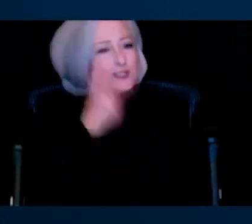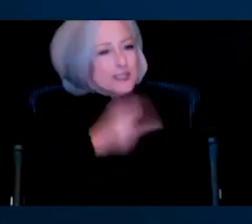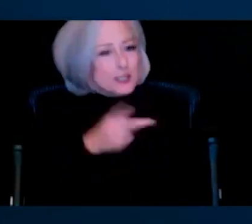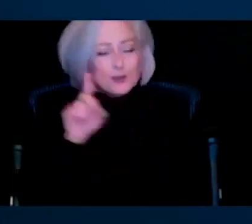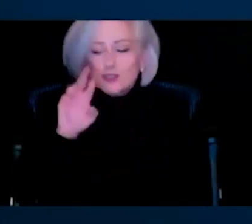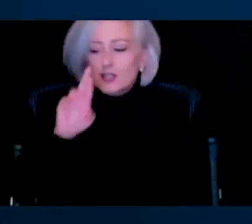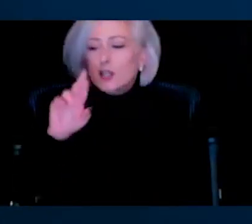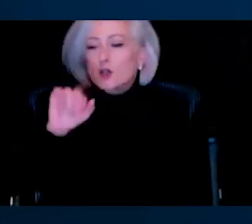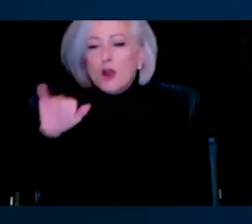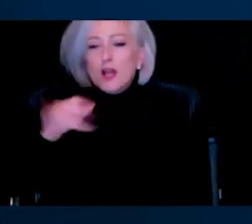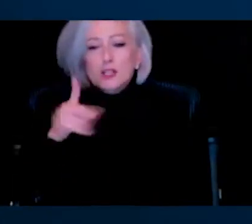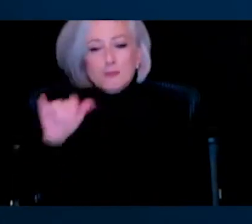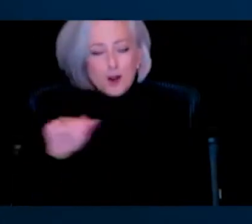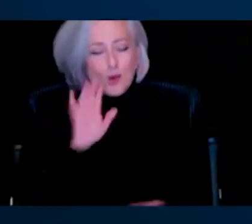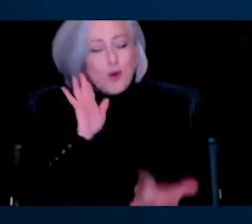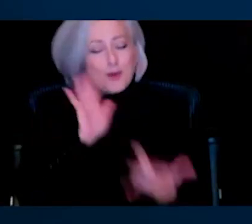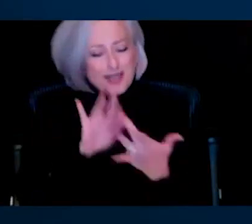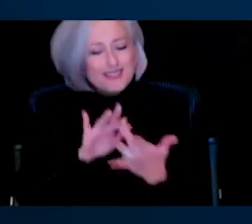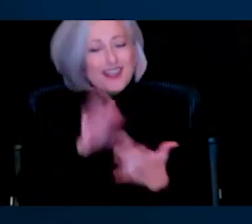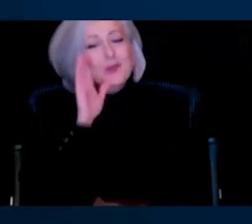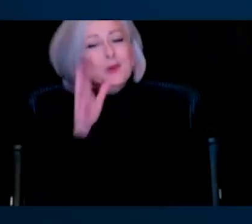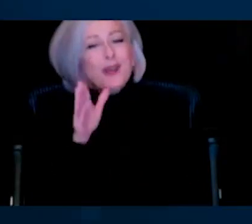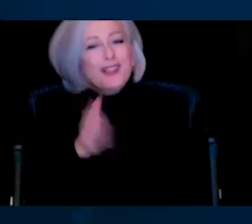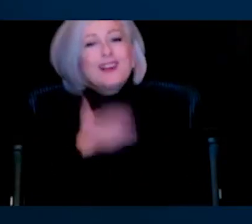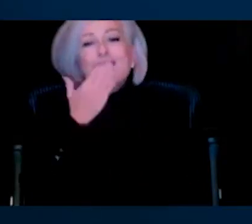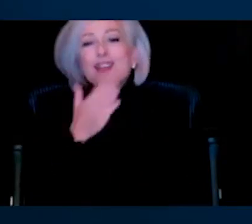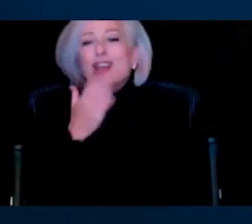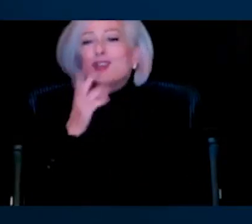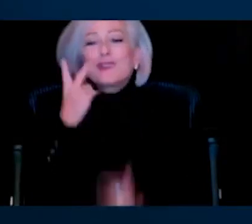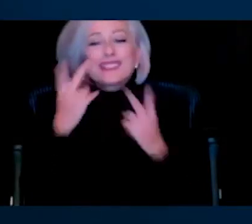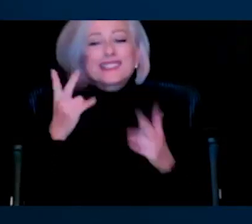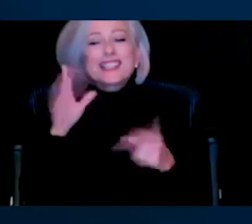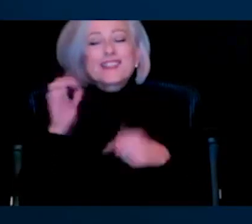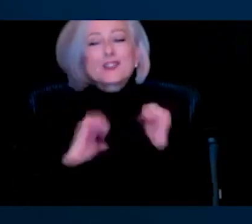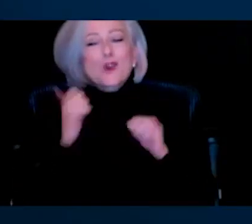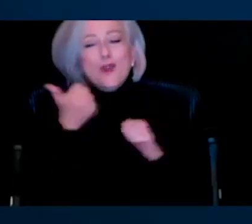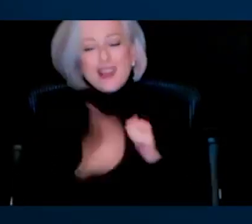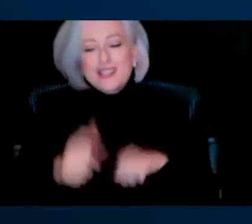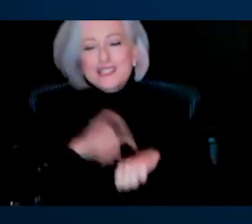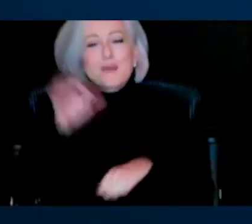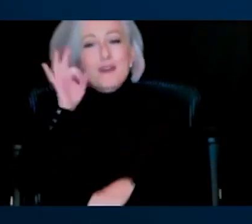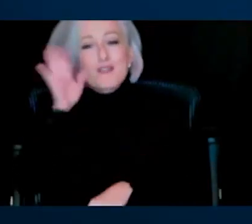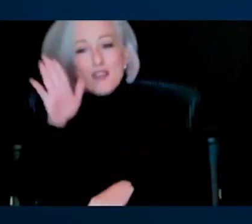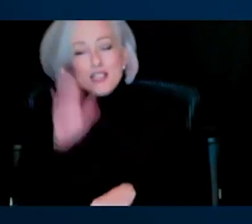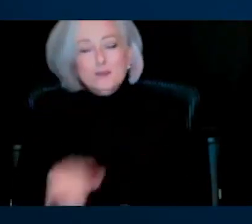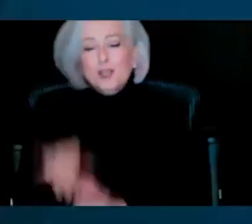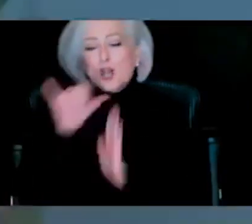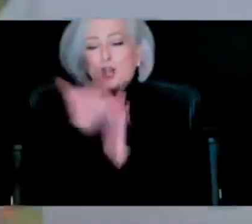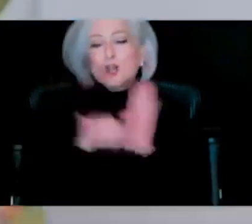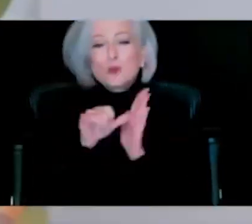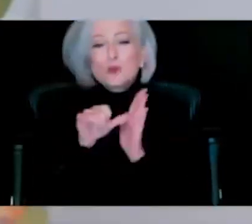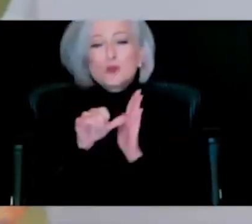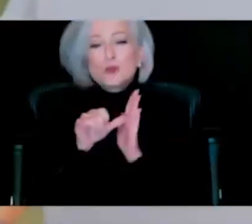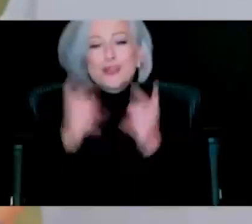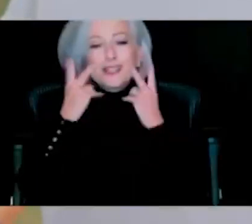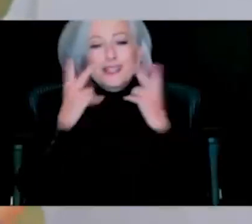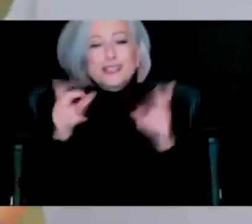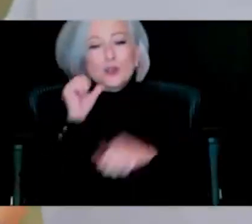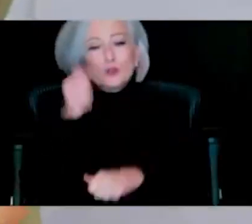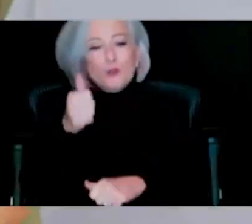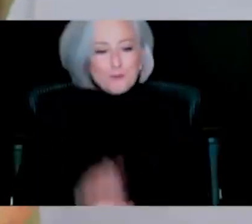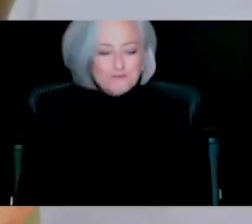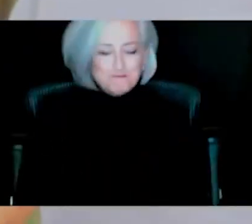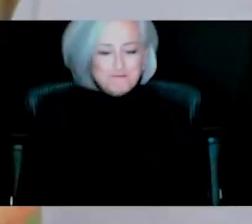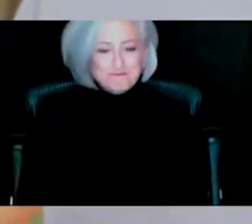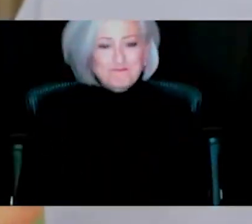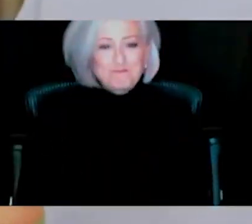be in touch. All right, don't forget you can catch our show anytime on Facebook or on YouTube coming up tomorrow. Okay, great.